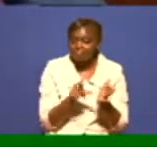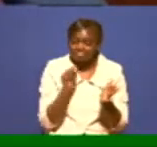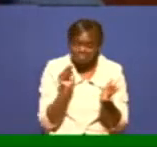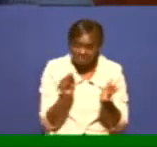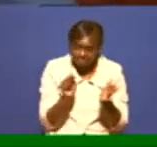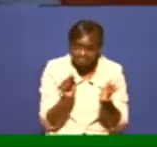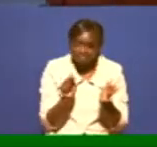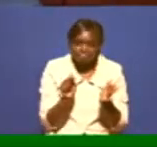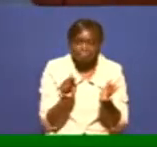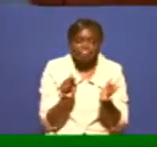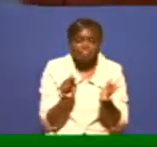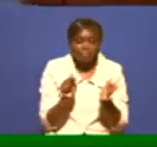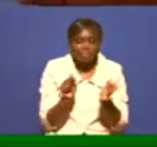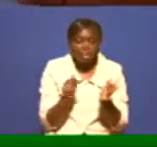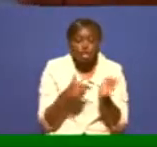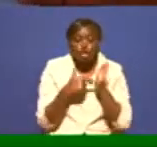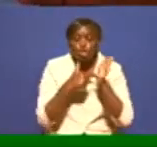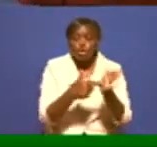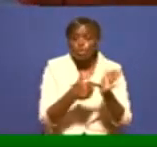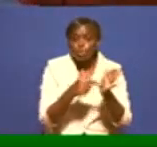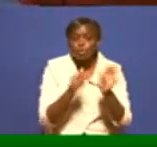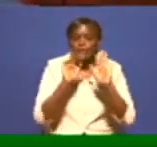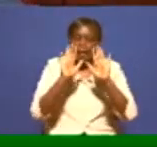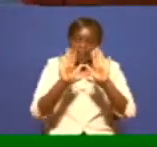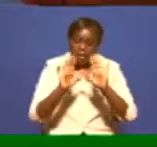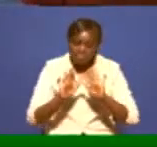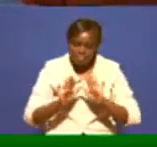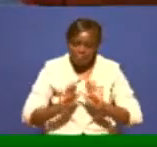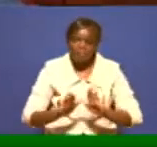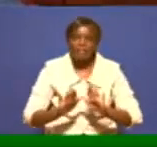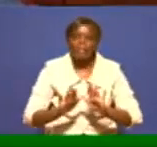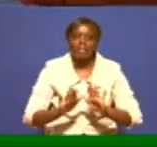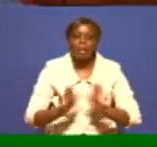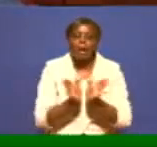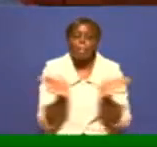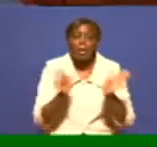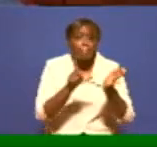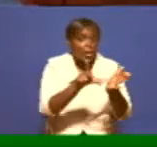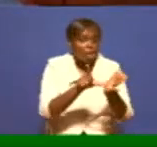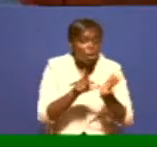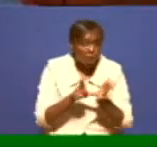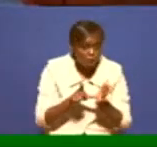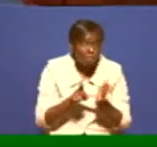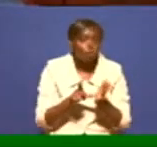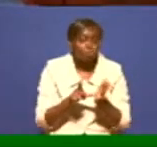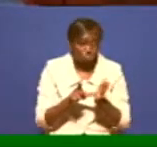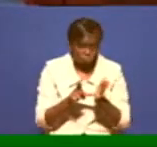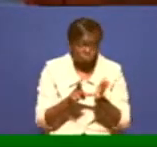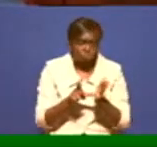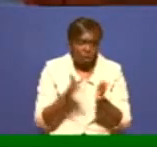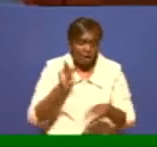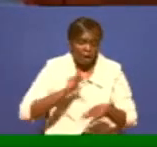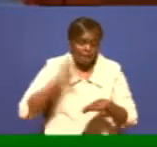And this shows how important public debt is important to Kenyans.